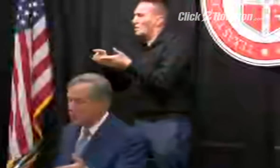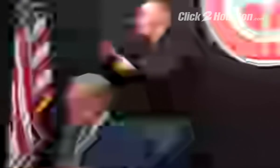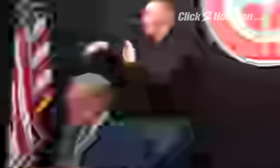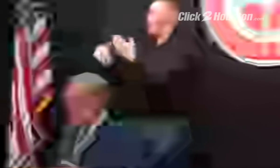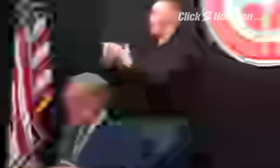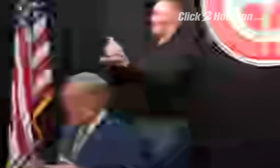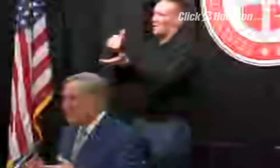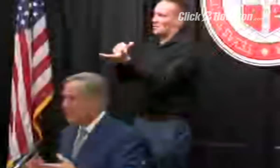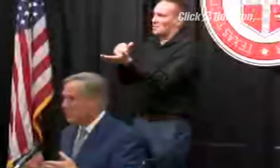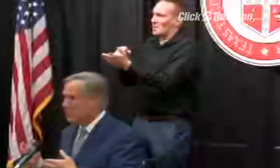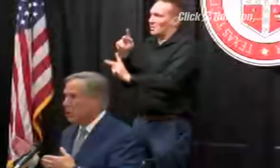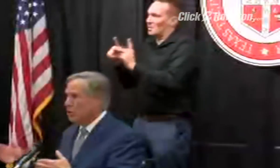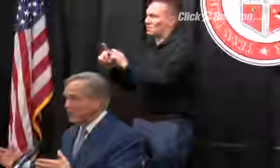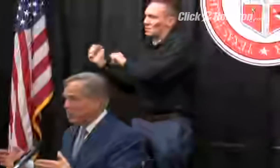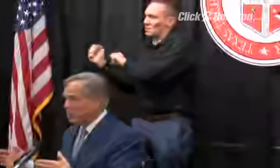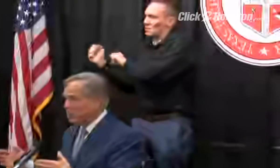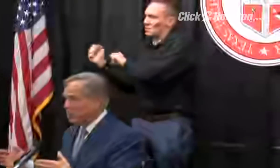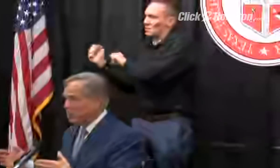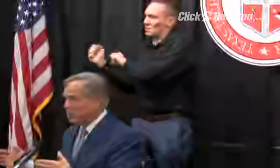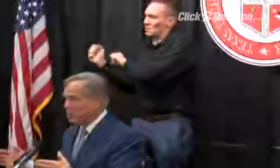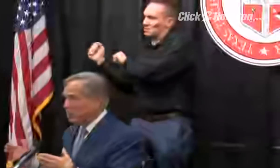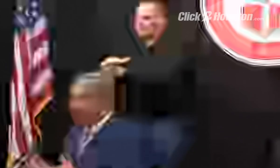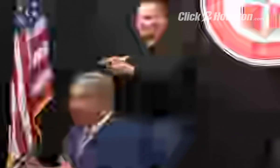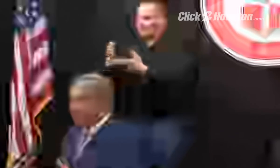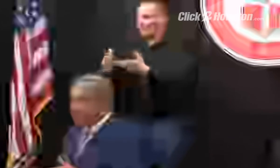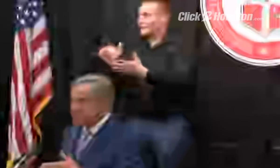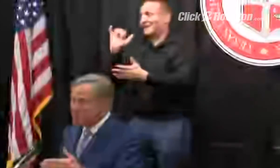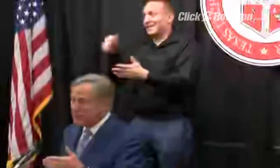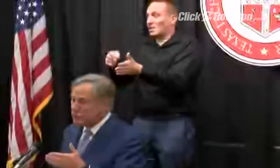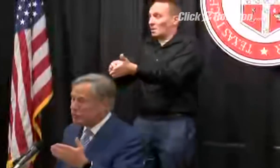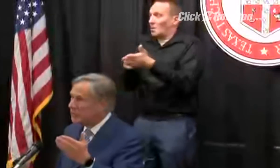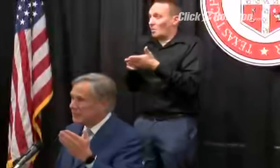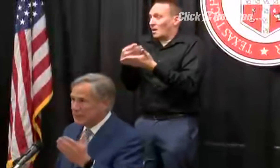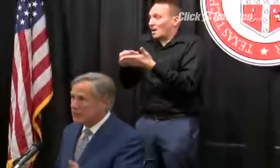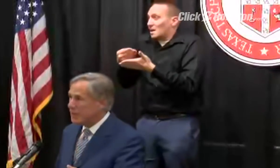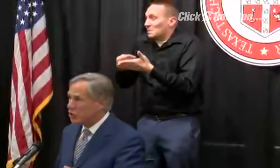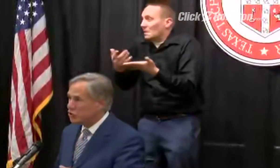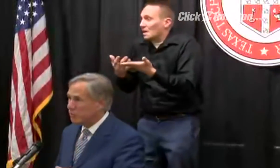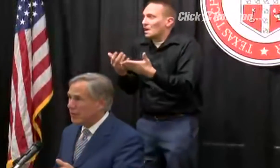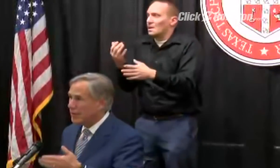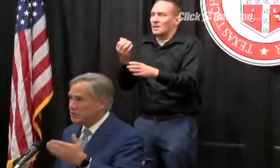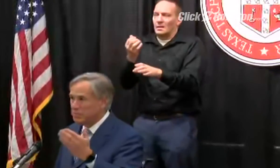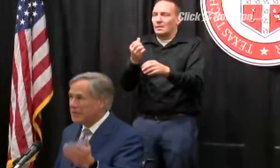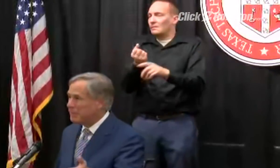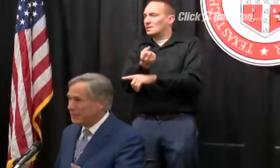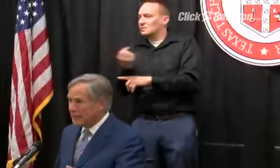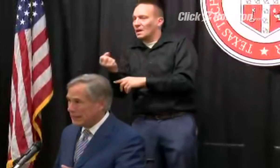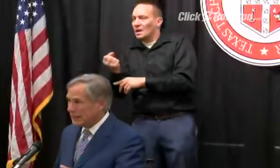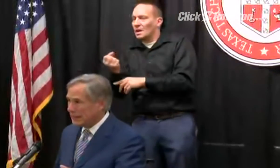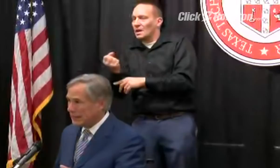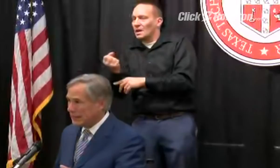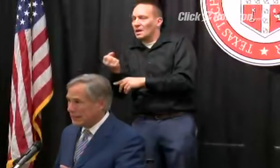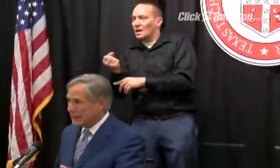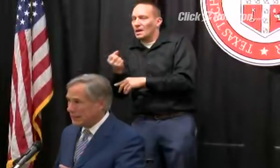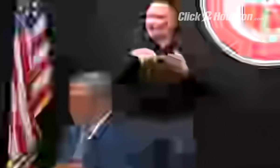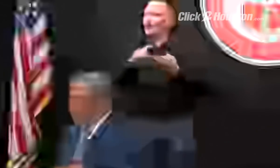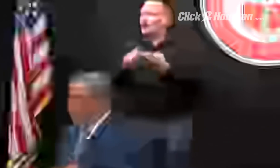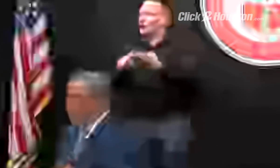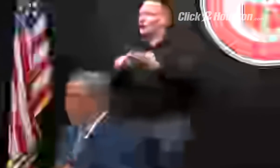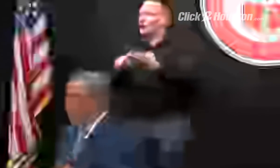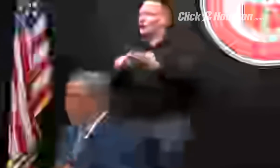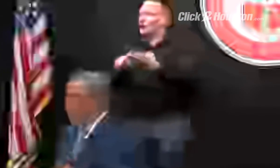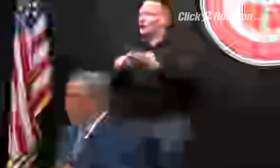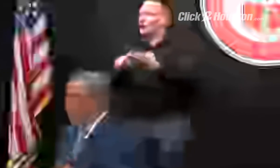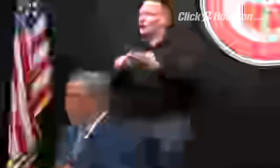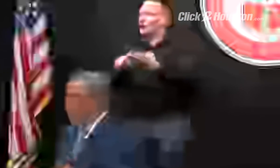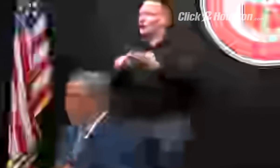region. It requires money for us to be able to get the medical supplies, the PPE, as well as